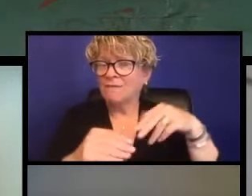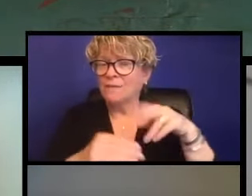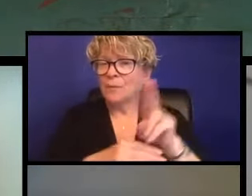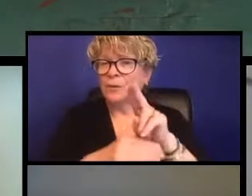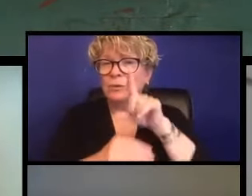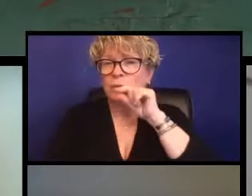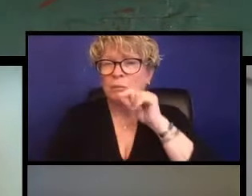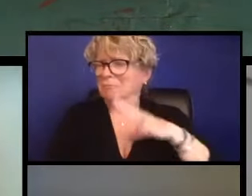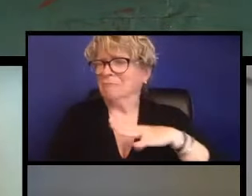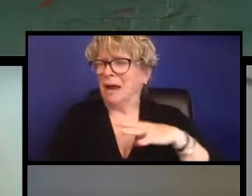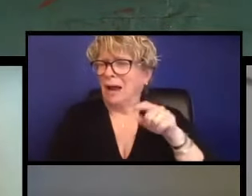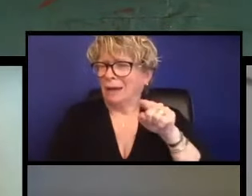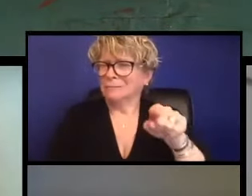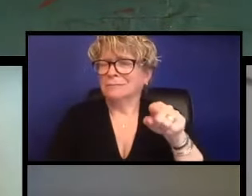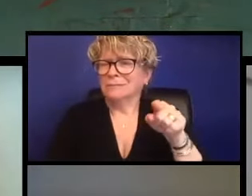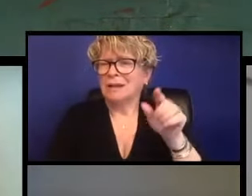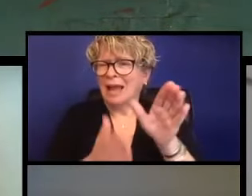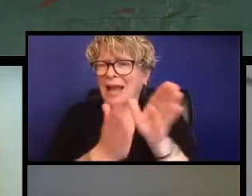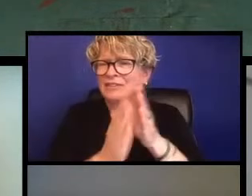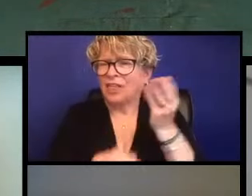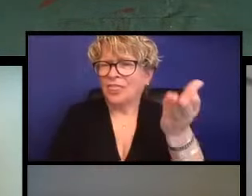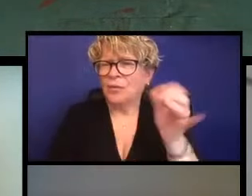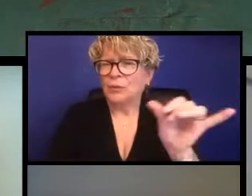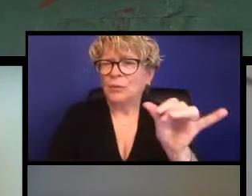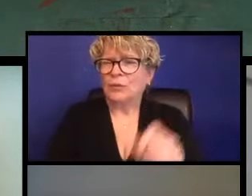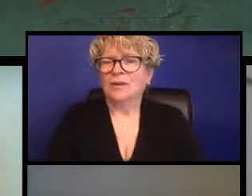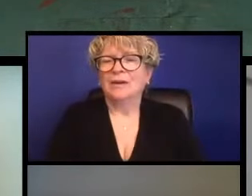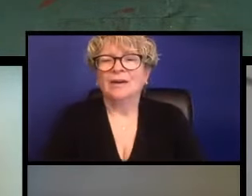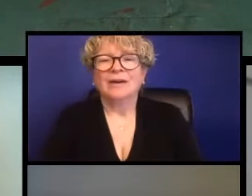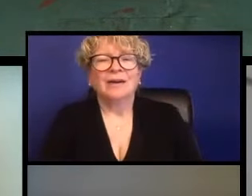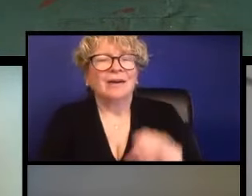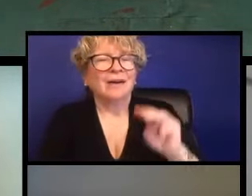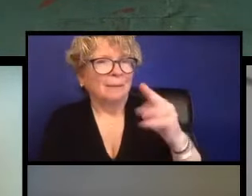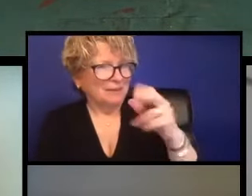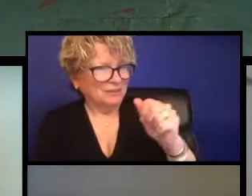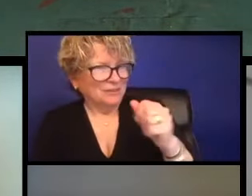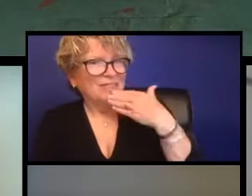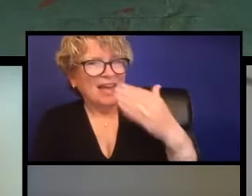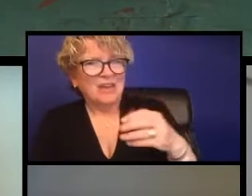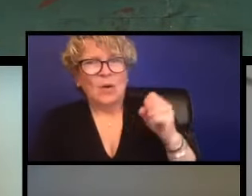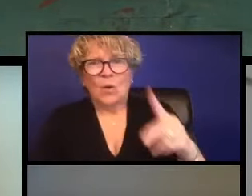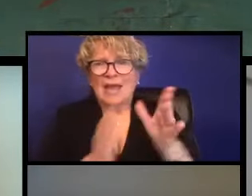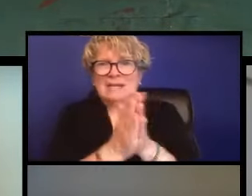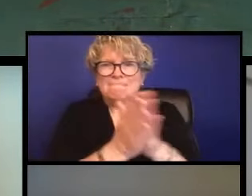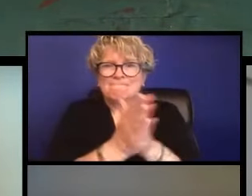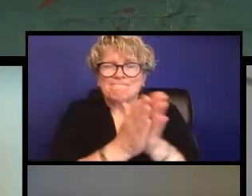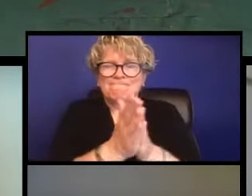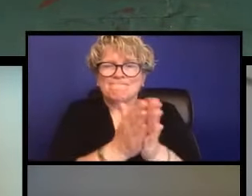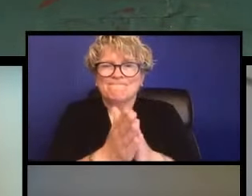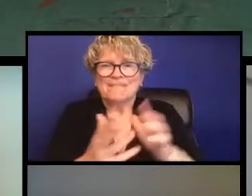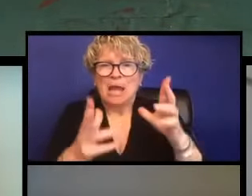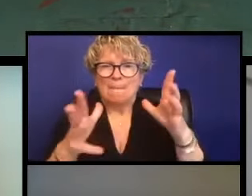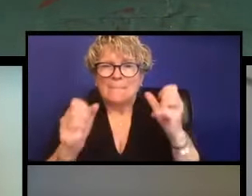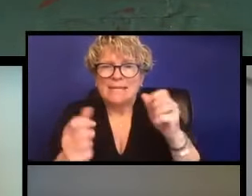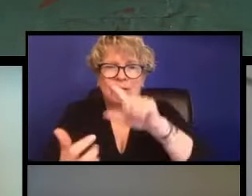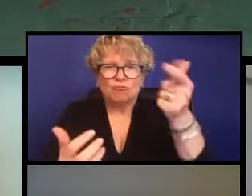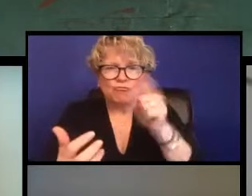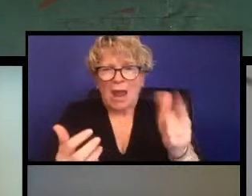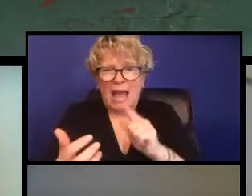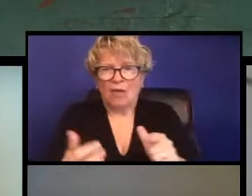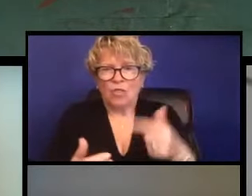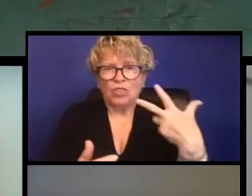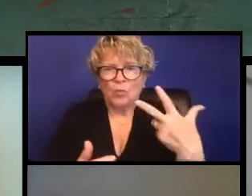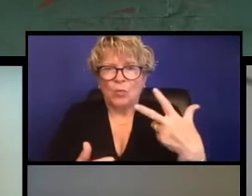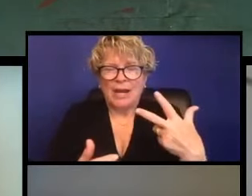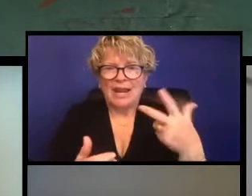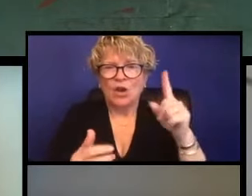too. Thank you. Okay, we have a speed round. 3 quick questions, quick answers.